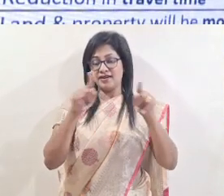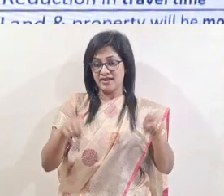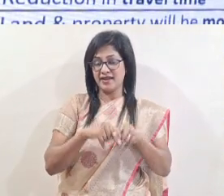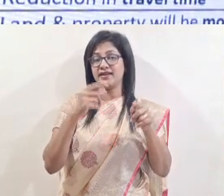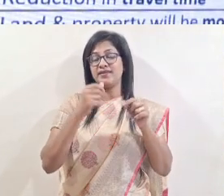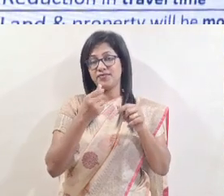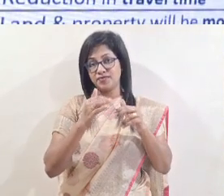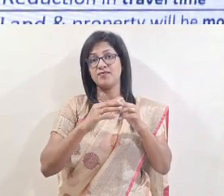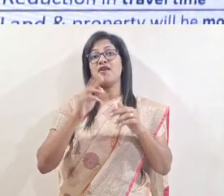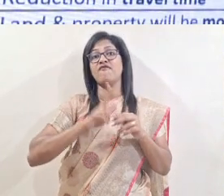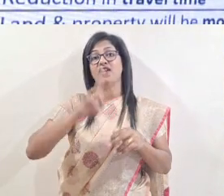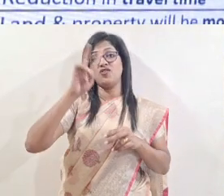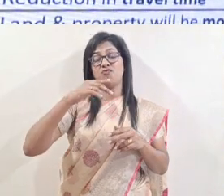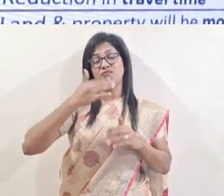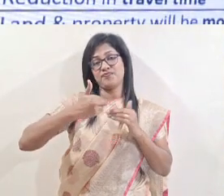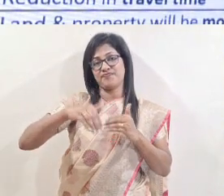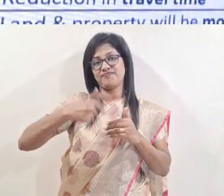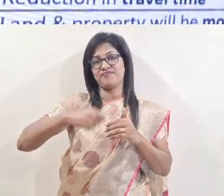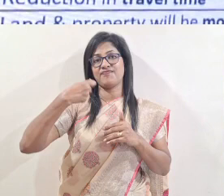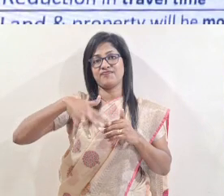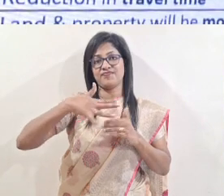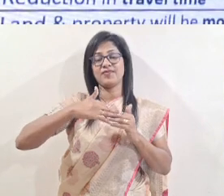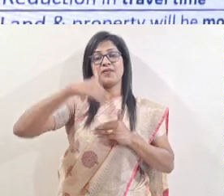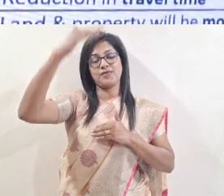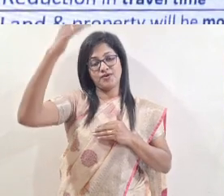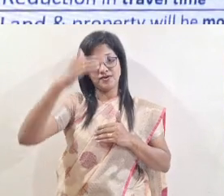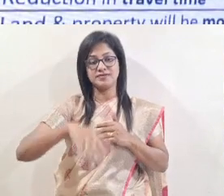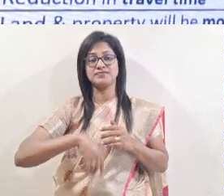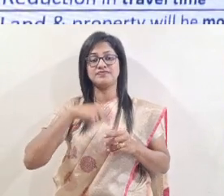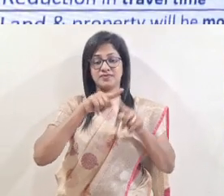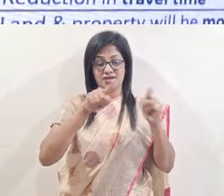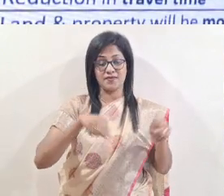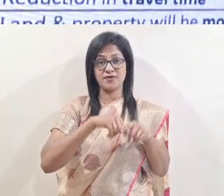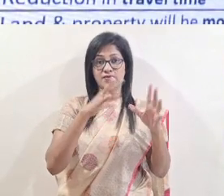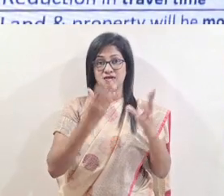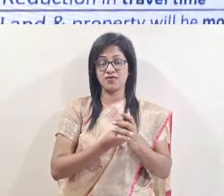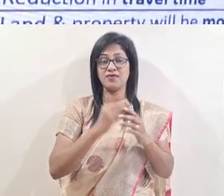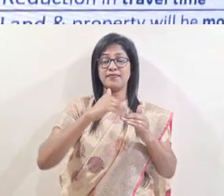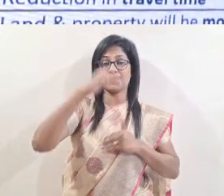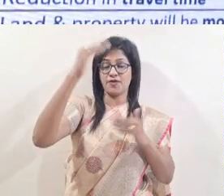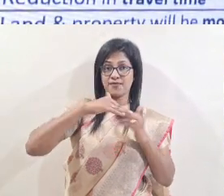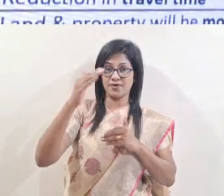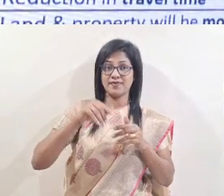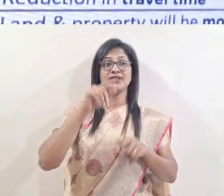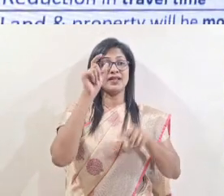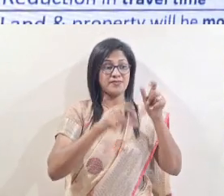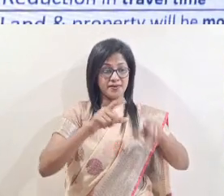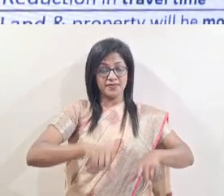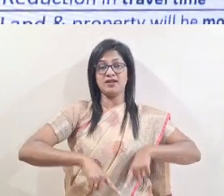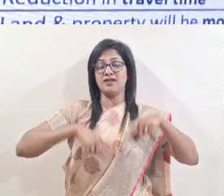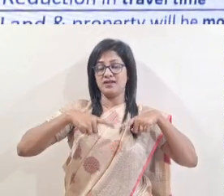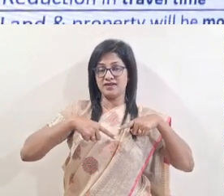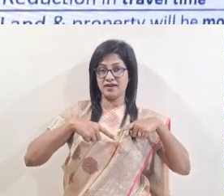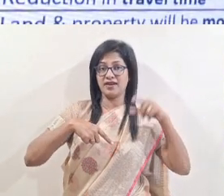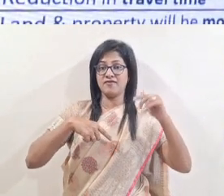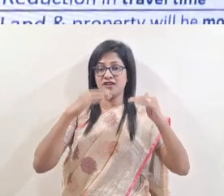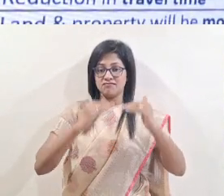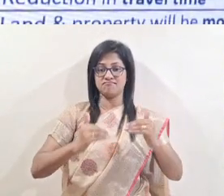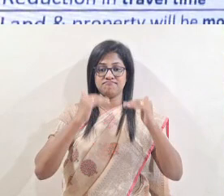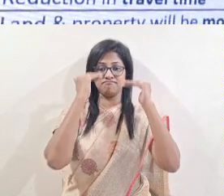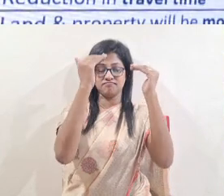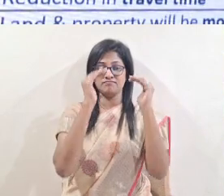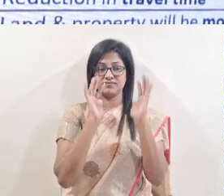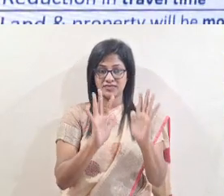valuable. Now, as property values increase, the respondents have also perceived an upstick in the